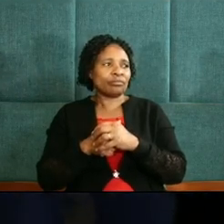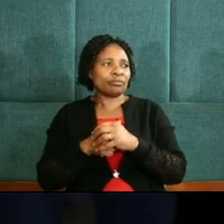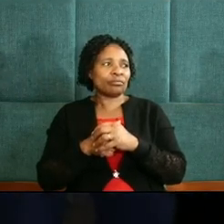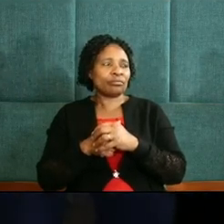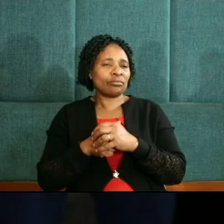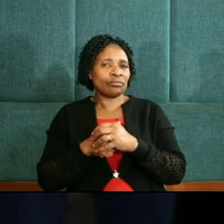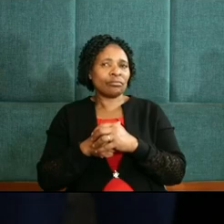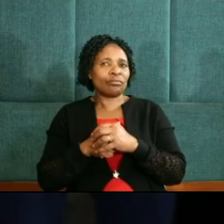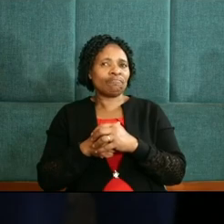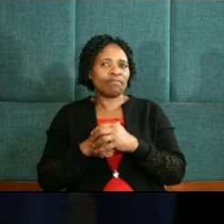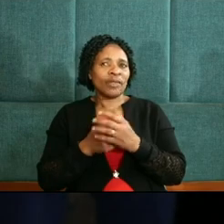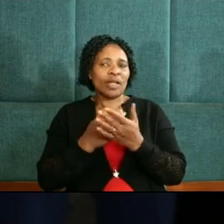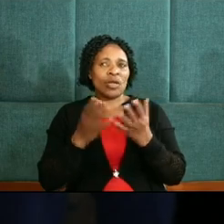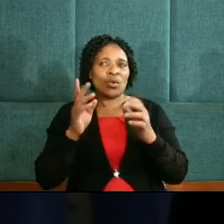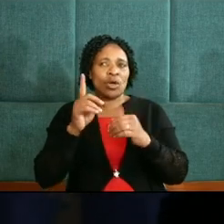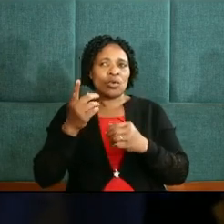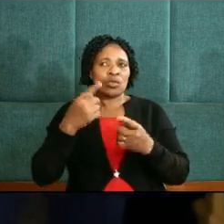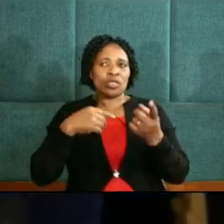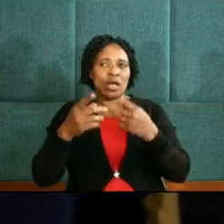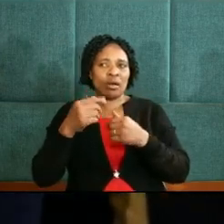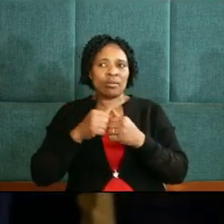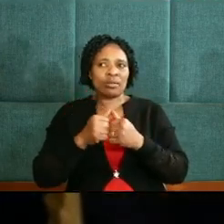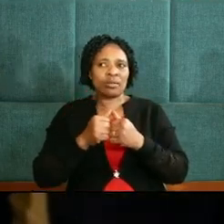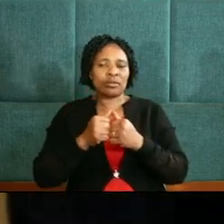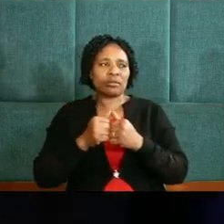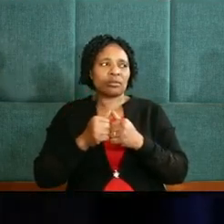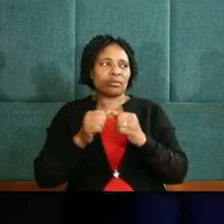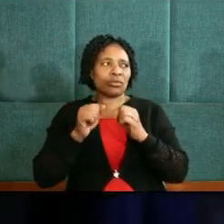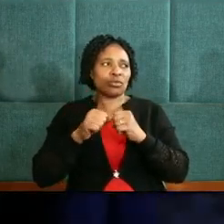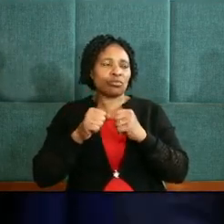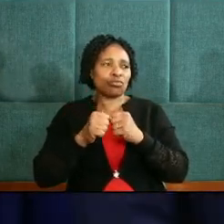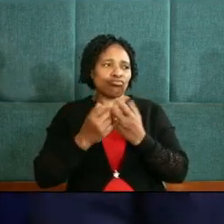Back coming. We will linger for you.